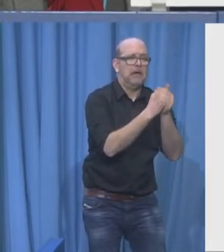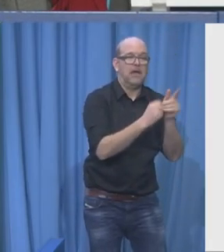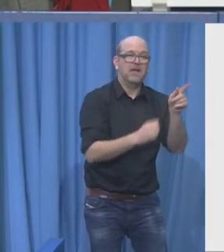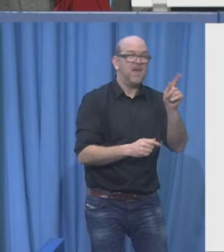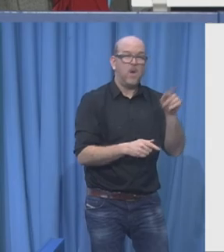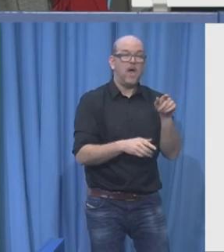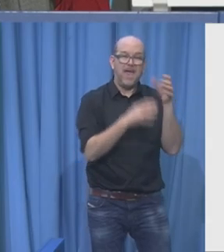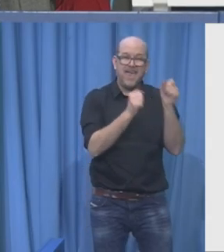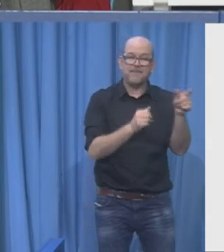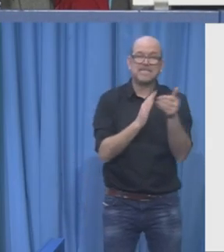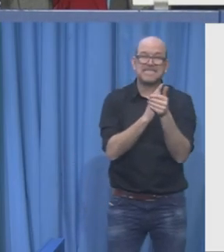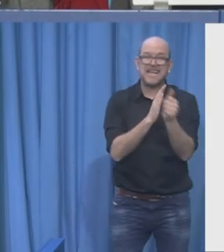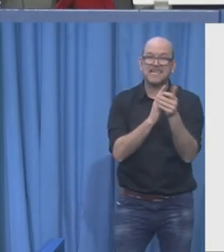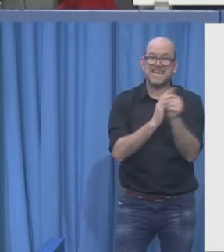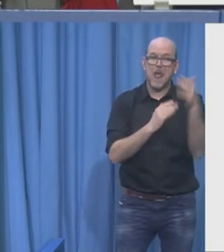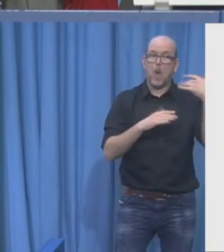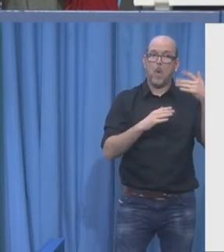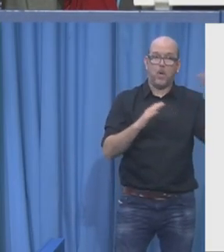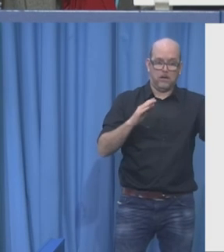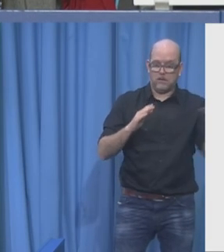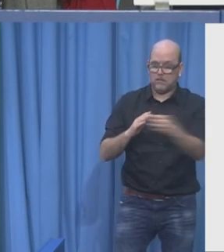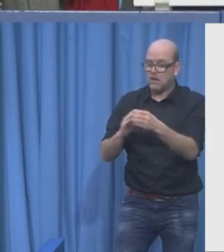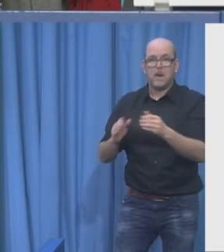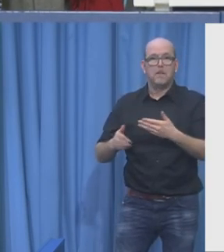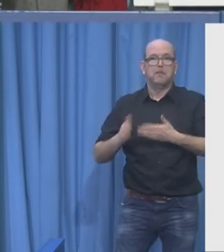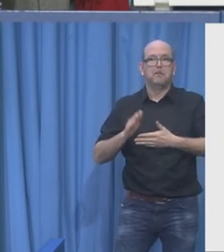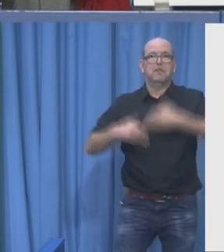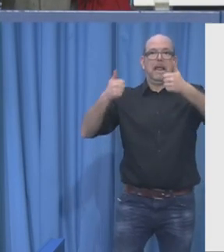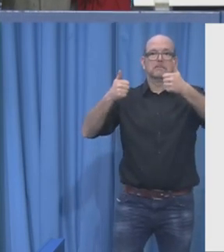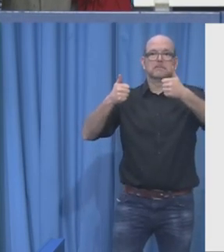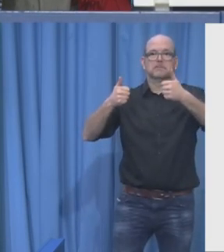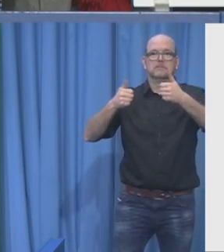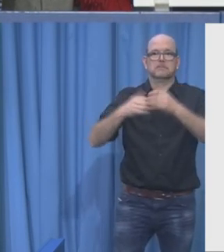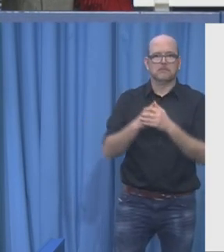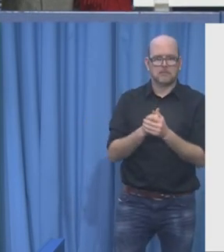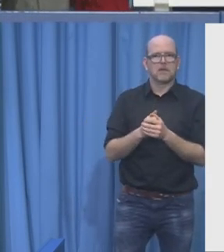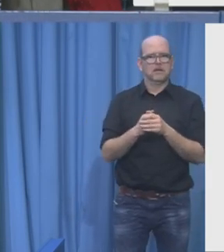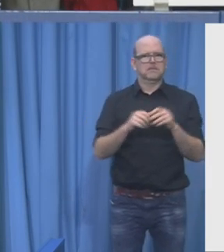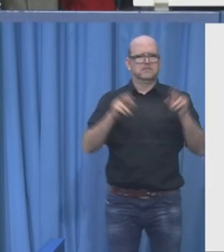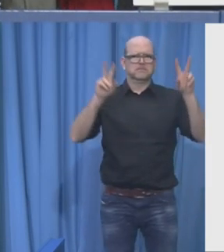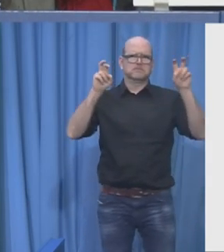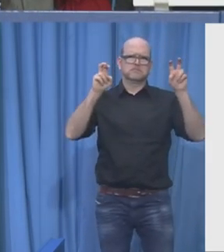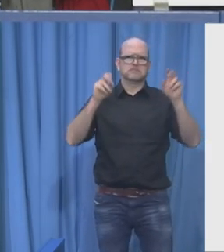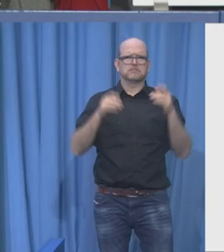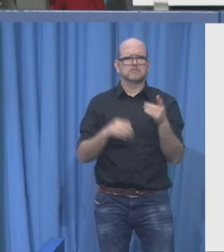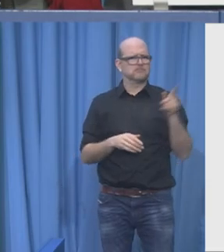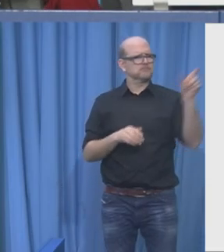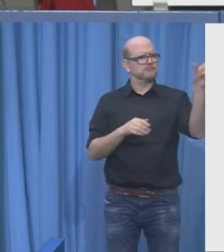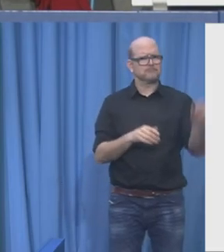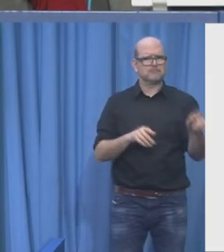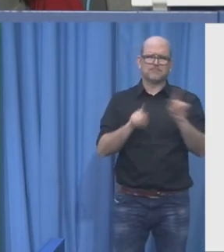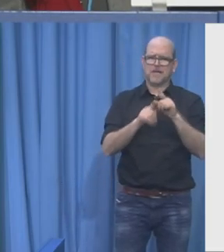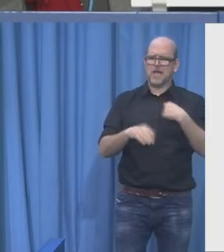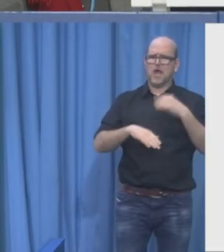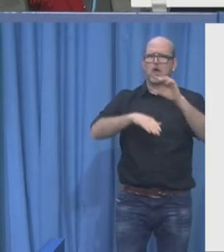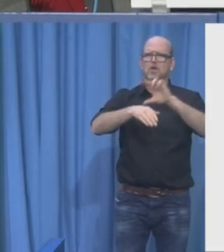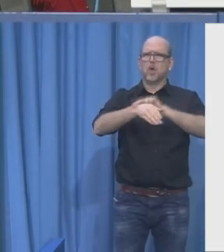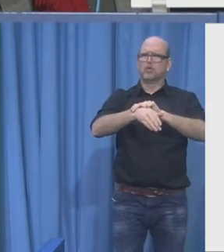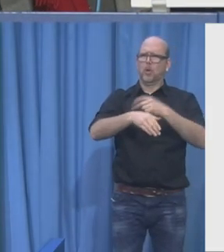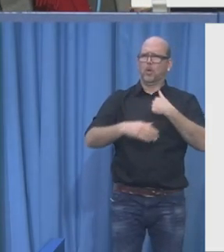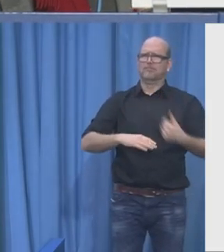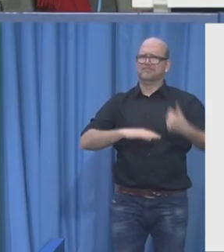doctores ángeles. And they call them the doctors with the manos mágicas, with the magical hands. So what you're seeing